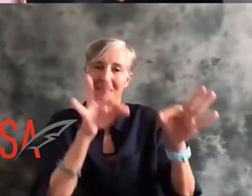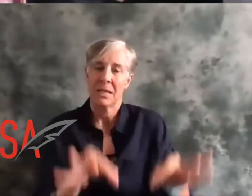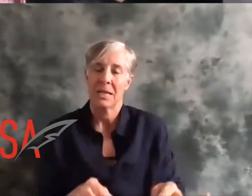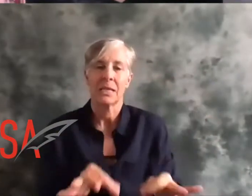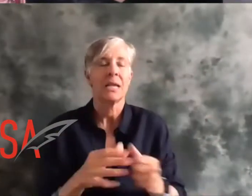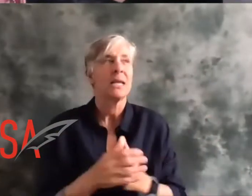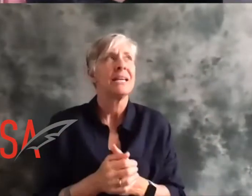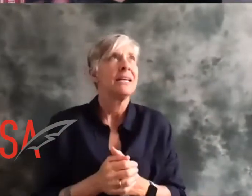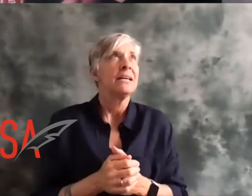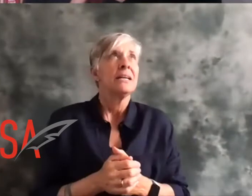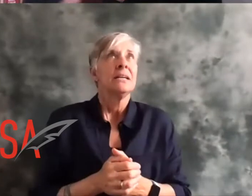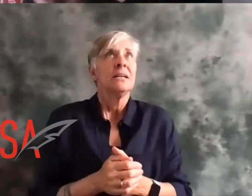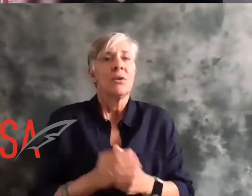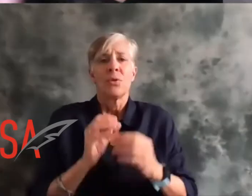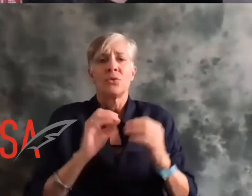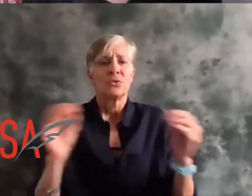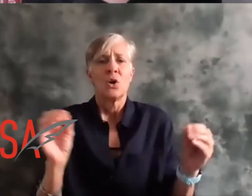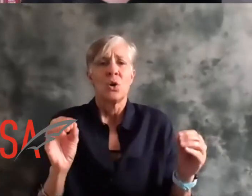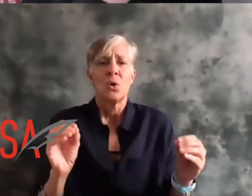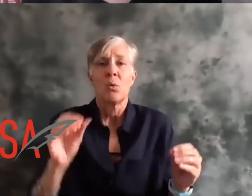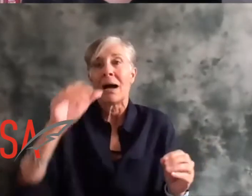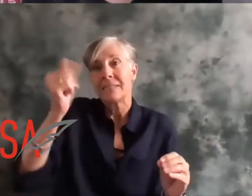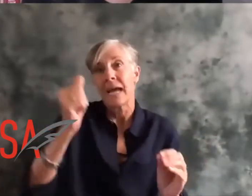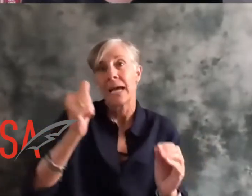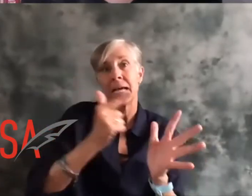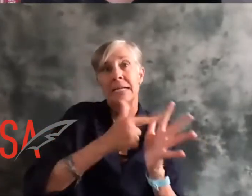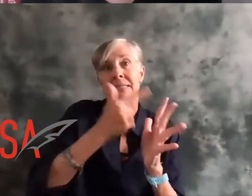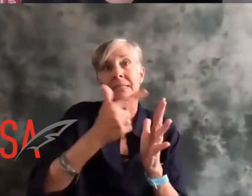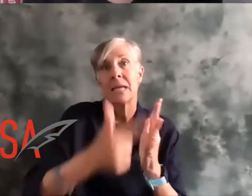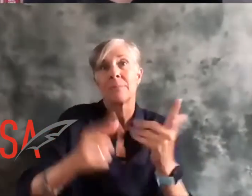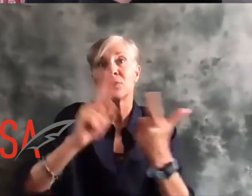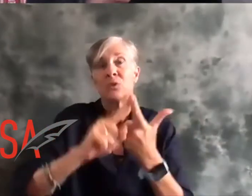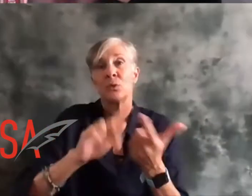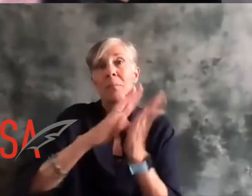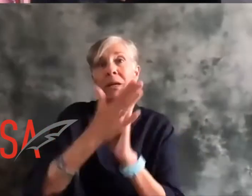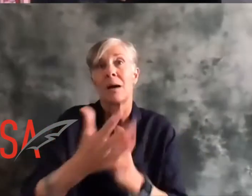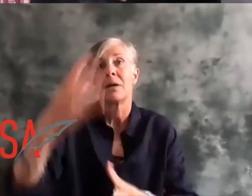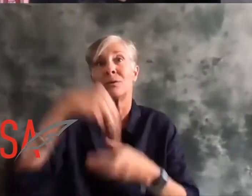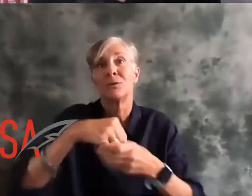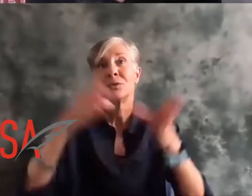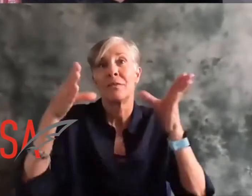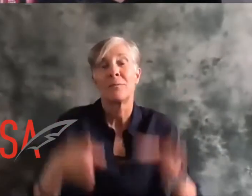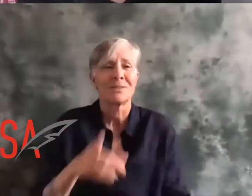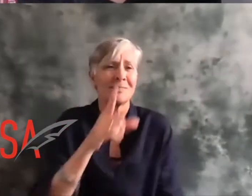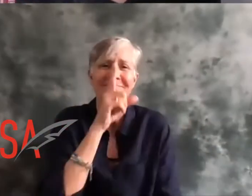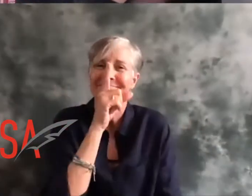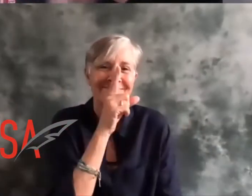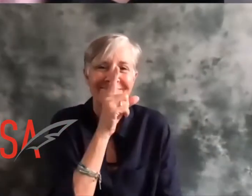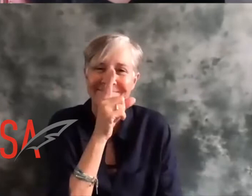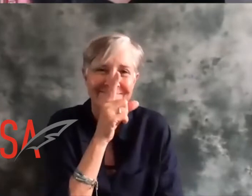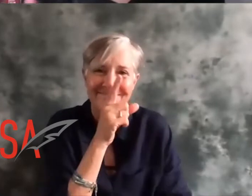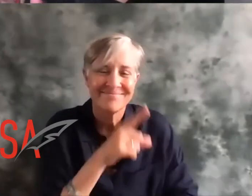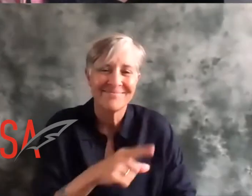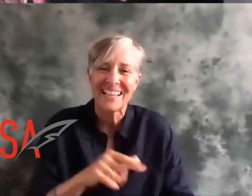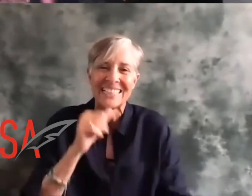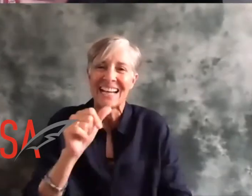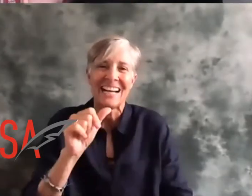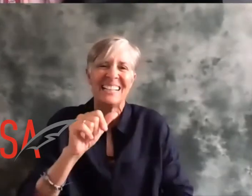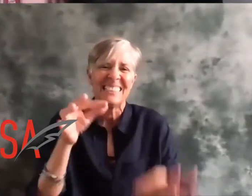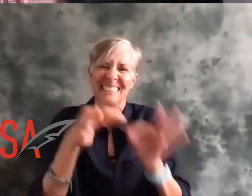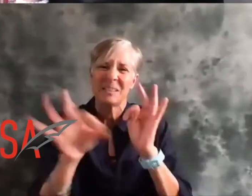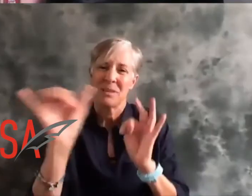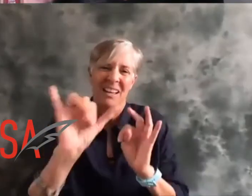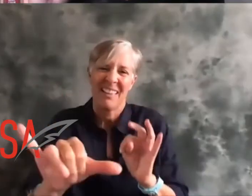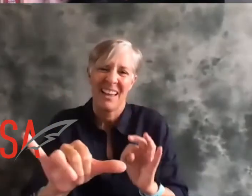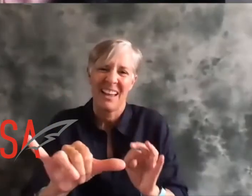no 10 steps to being inclusive. It's not just that simple. You